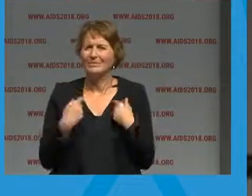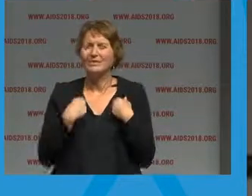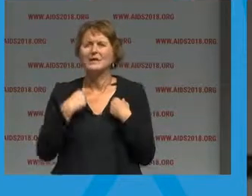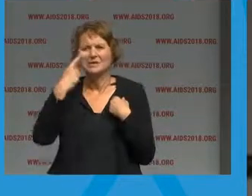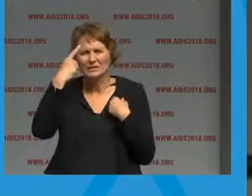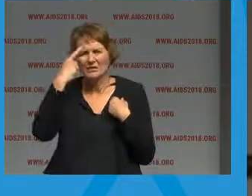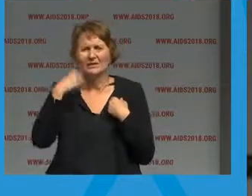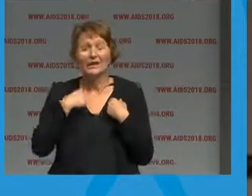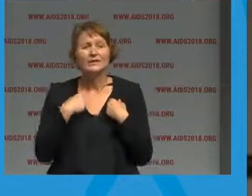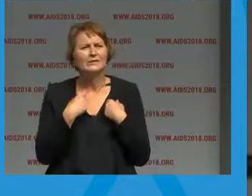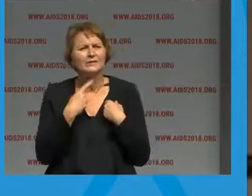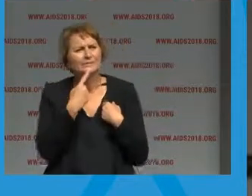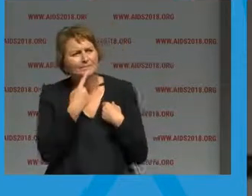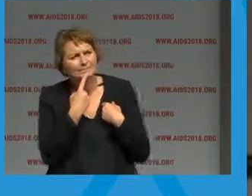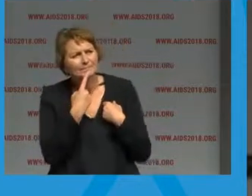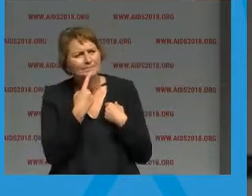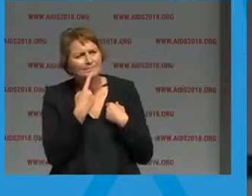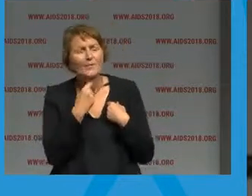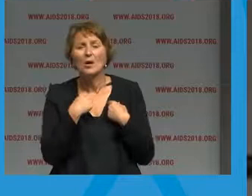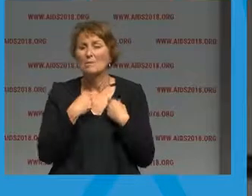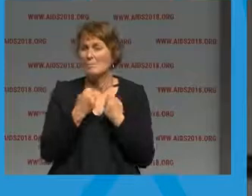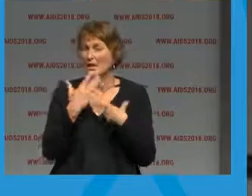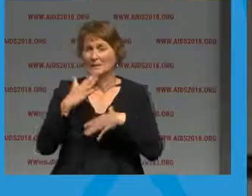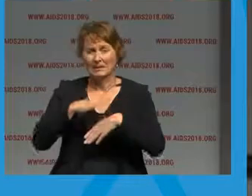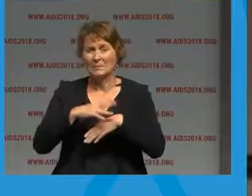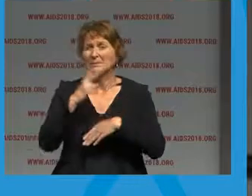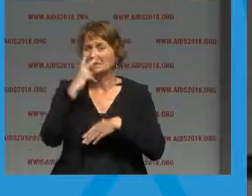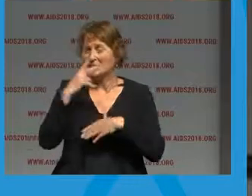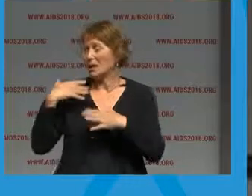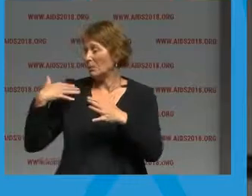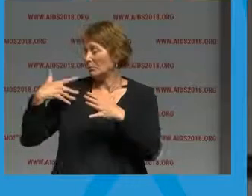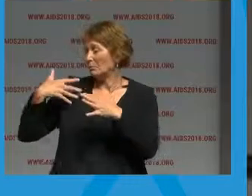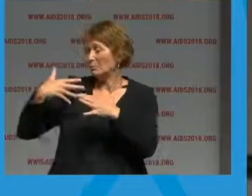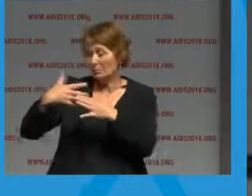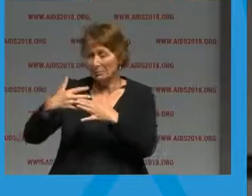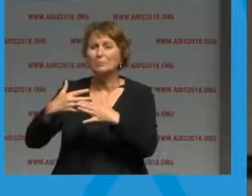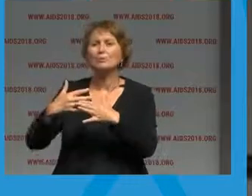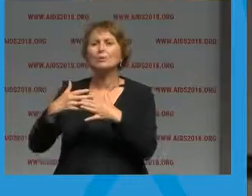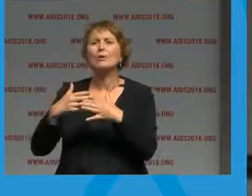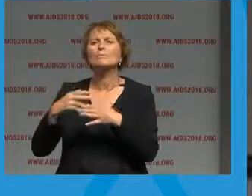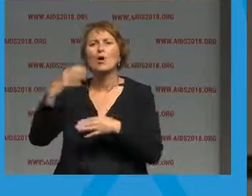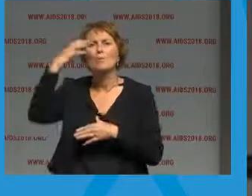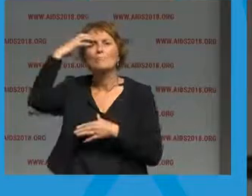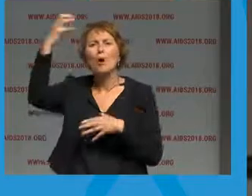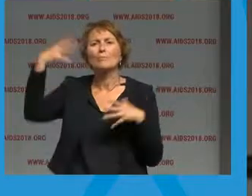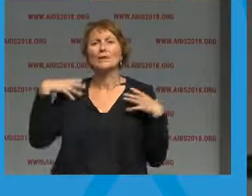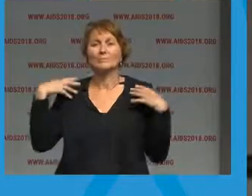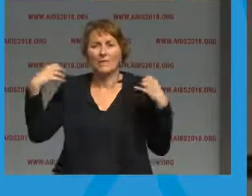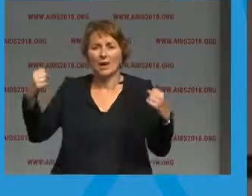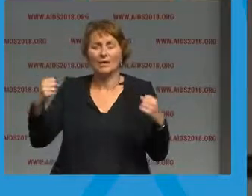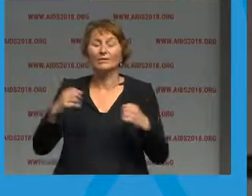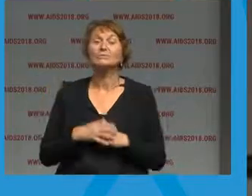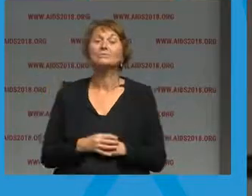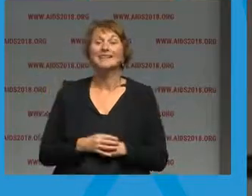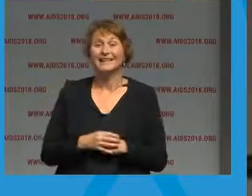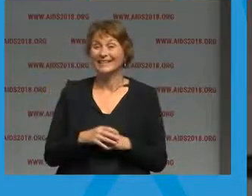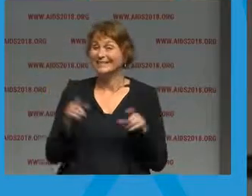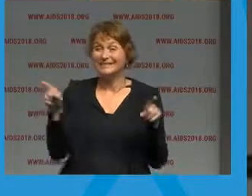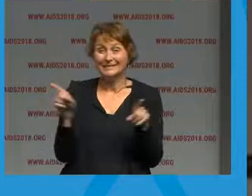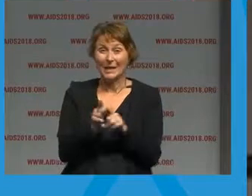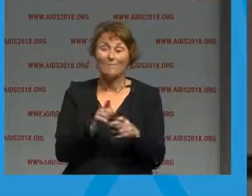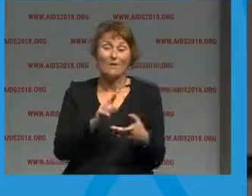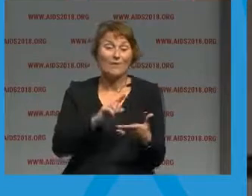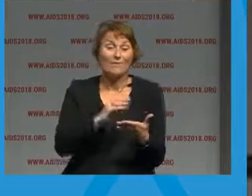policy exercises that are so common in public health. If we do that with nutrition, as we have, if we continue to do that, we're